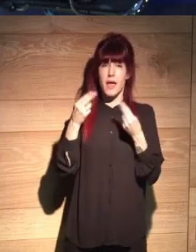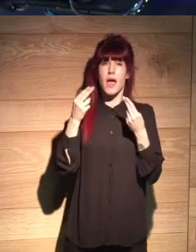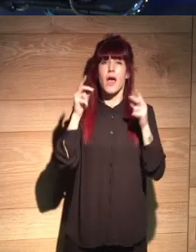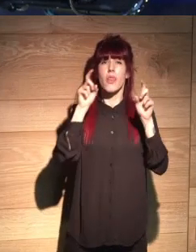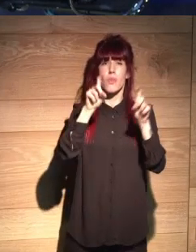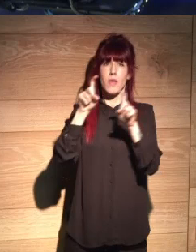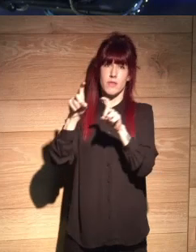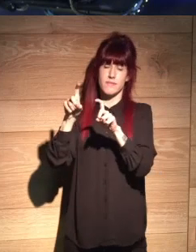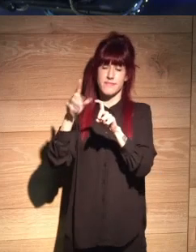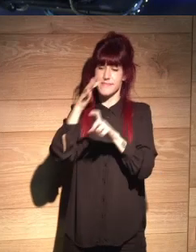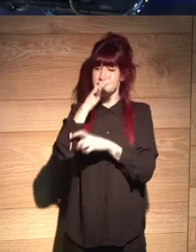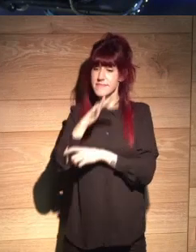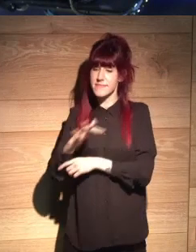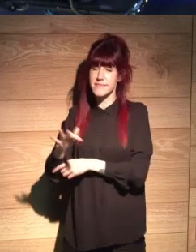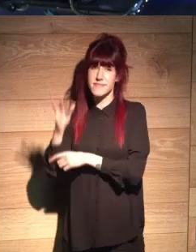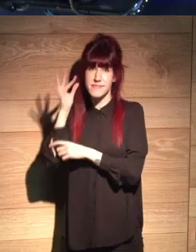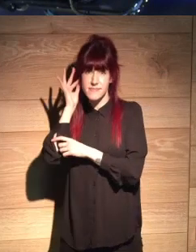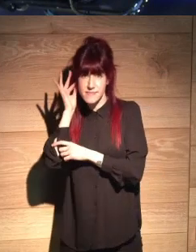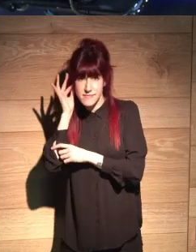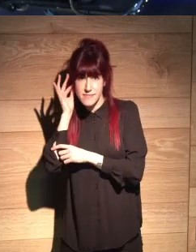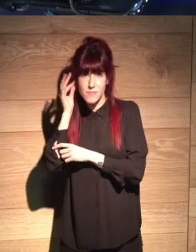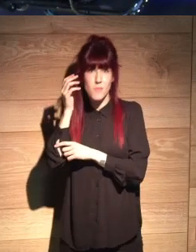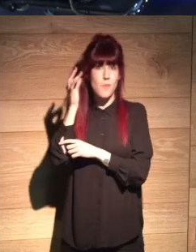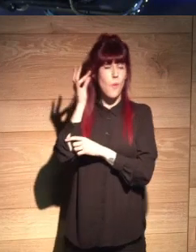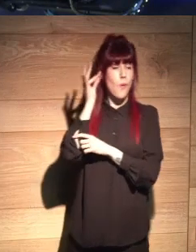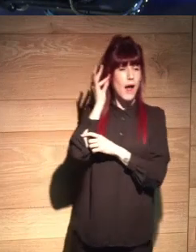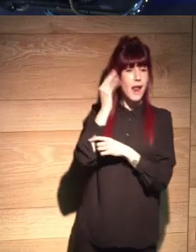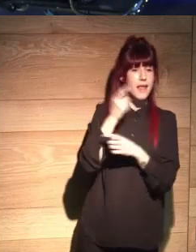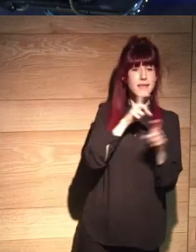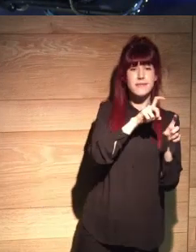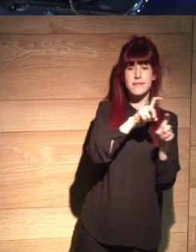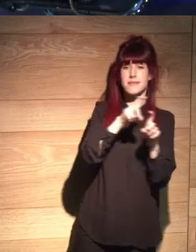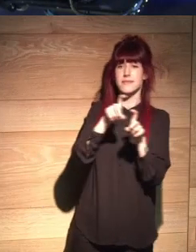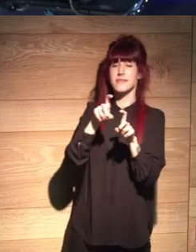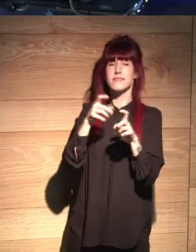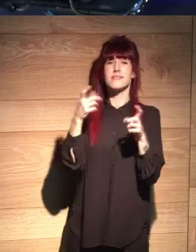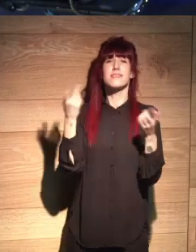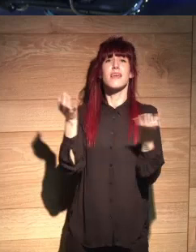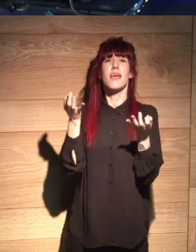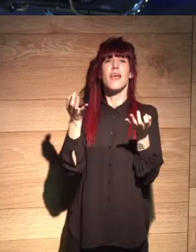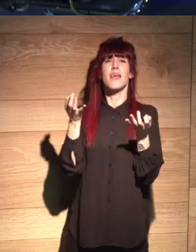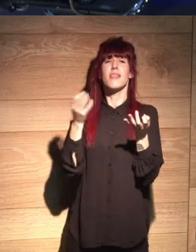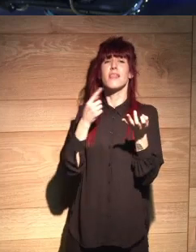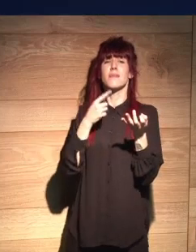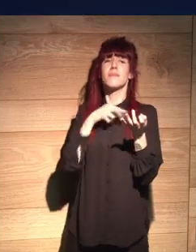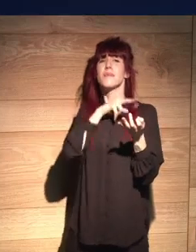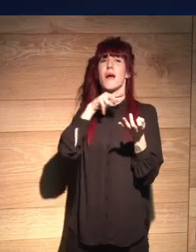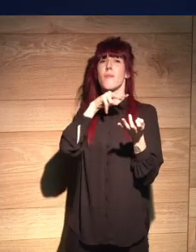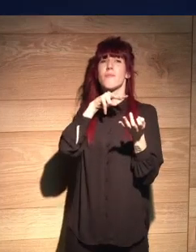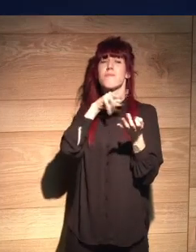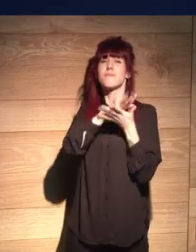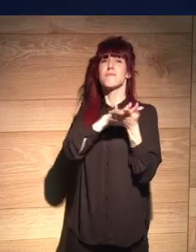important issue for education. The girls and women, they are taught to the fact of speaking of money is